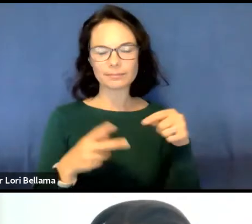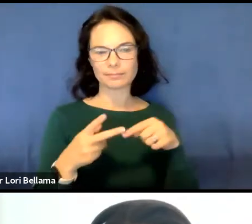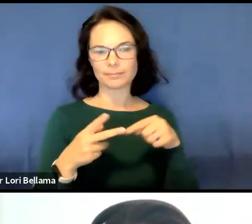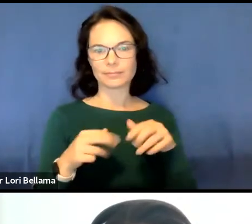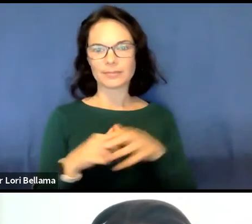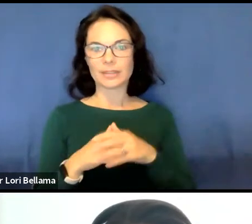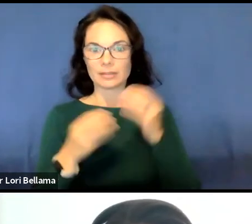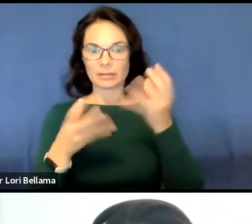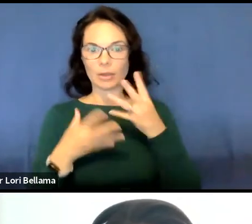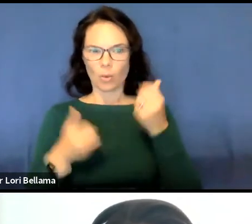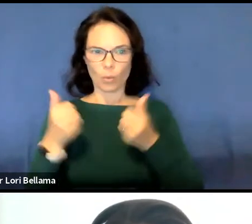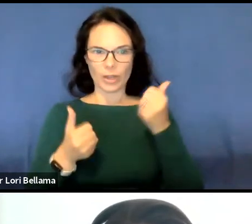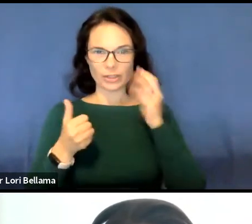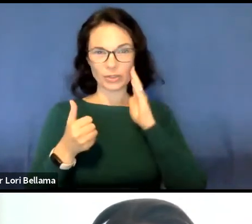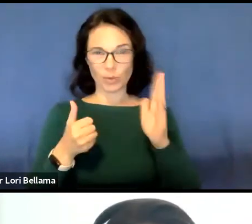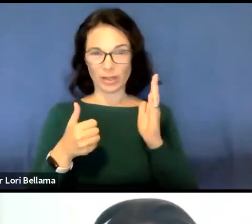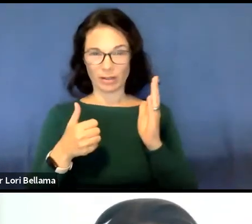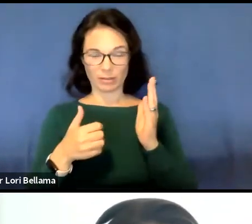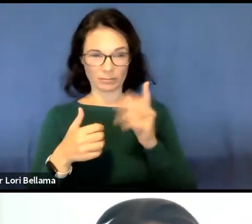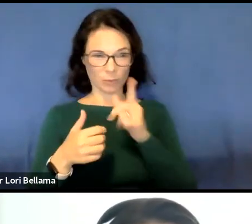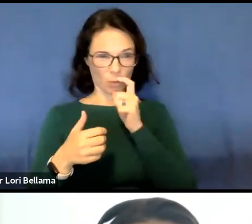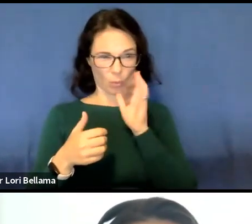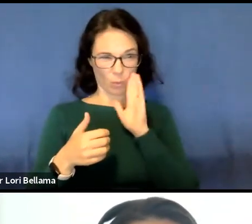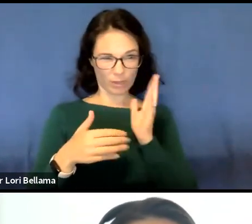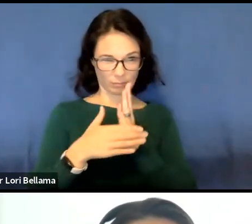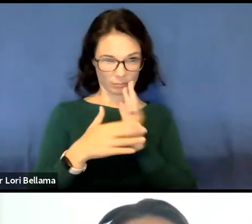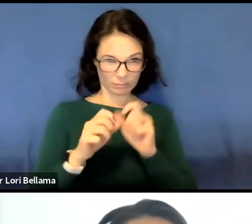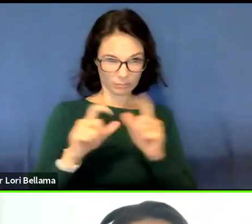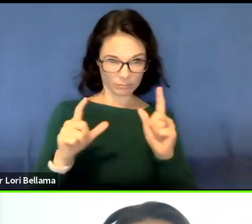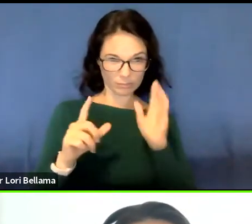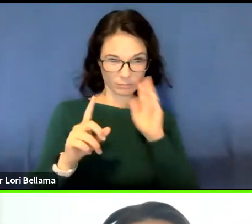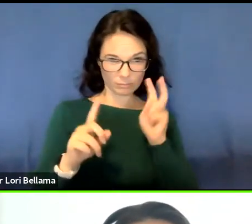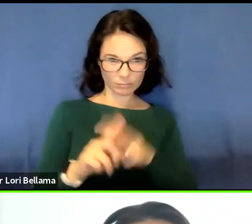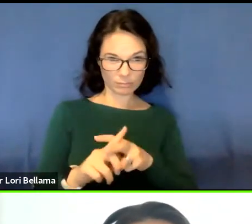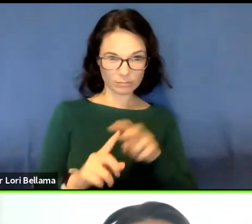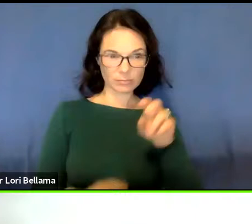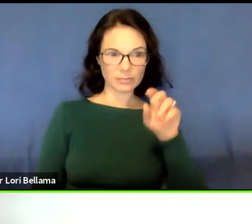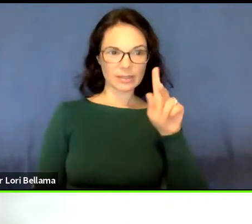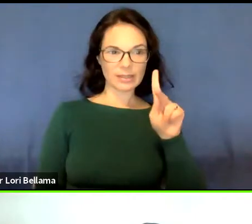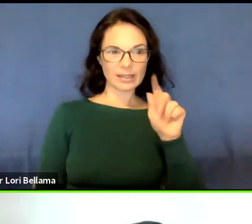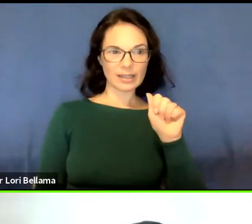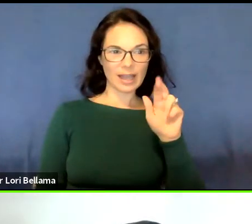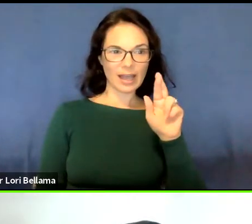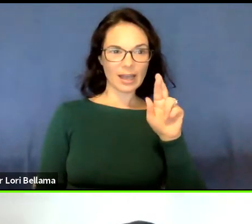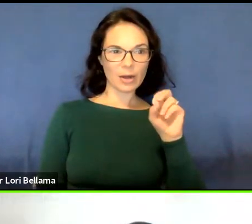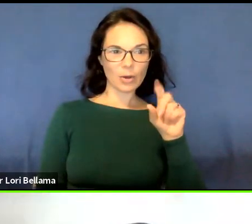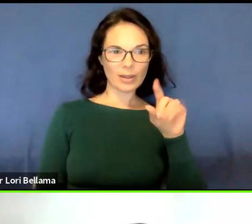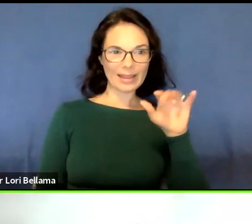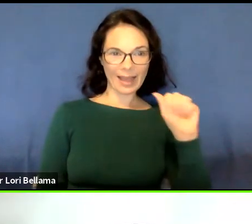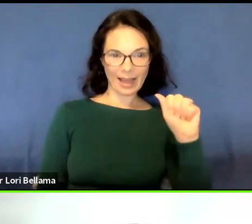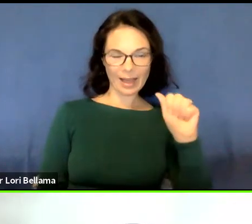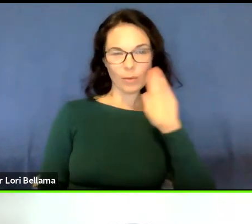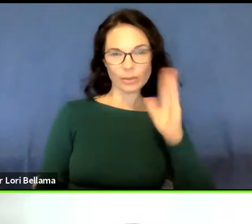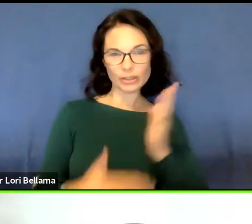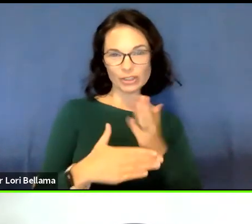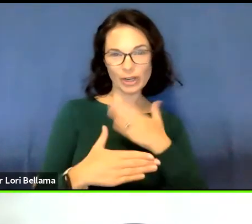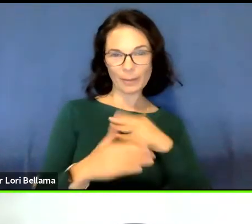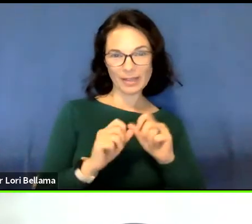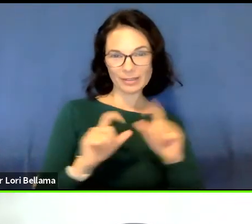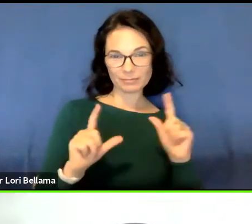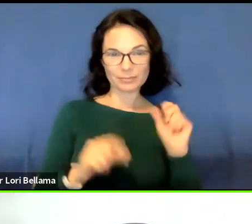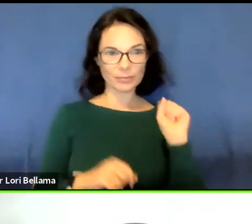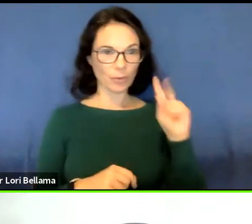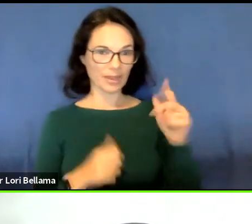you will be doing the screen sharing, and I'll make you a co-host. I'll be sharing my screen, Denise. Thank you. Okay. This is Carolia.